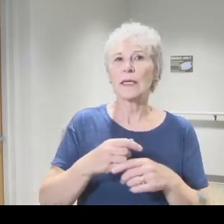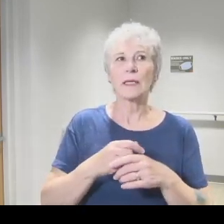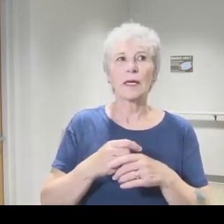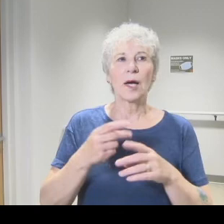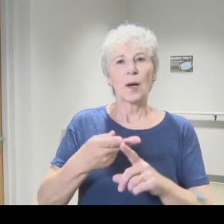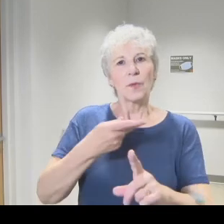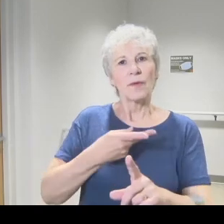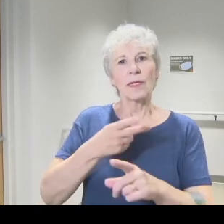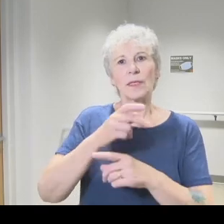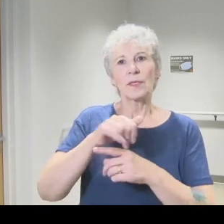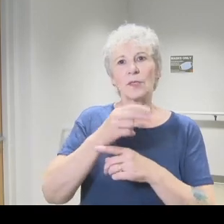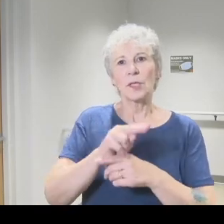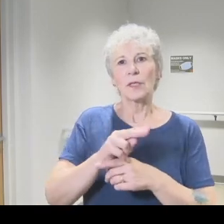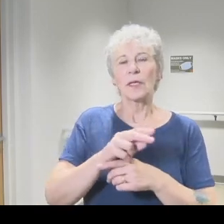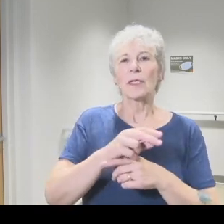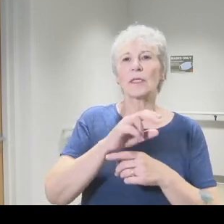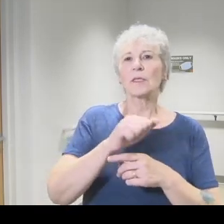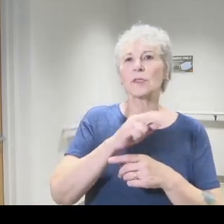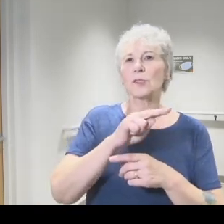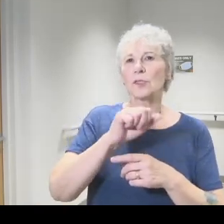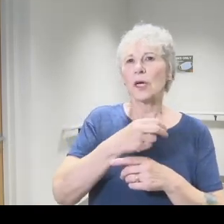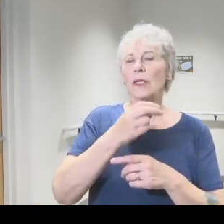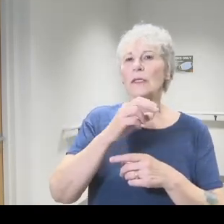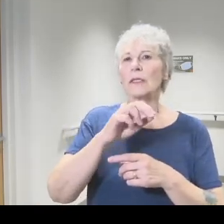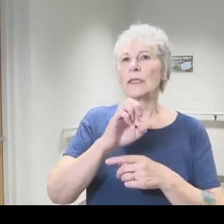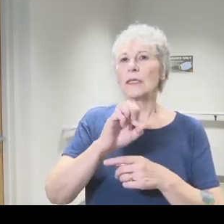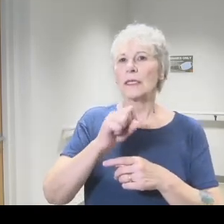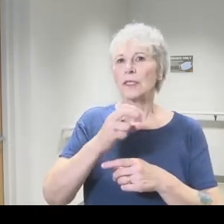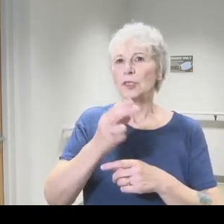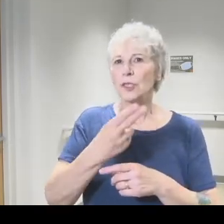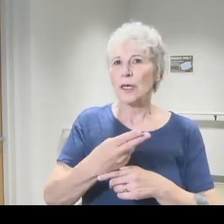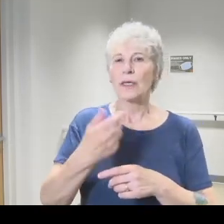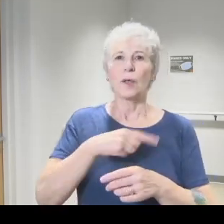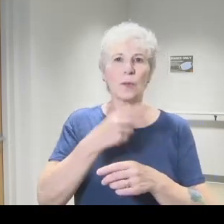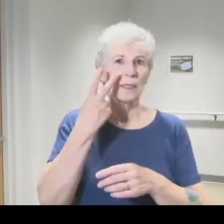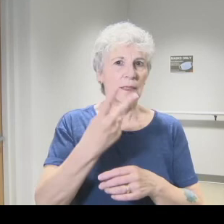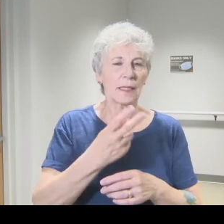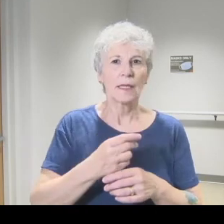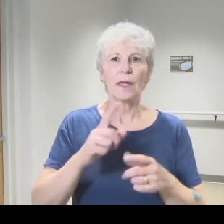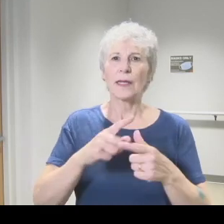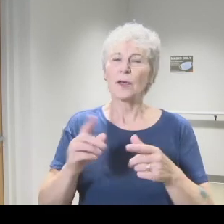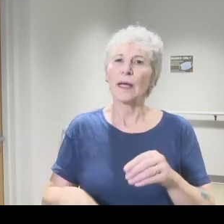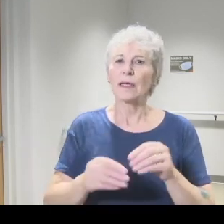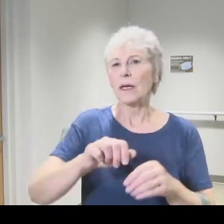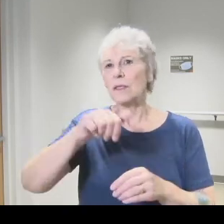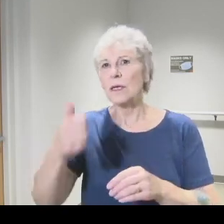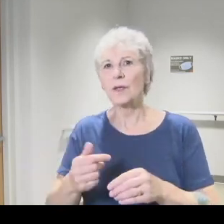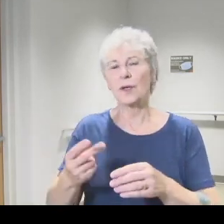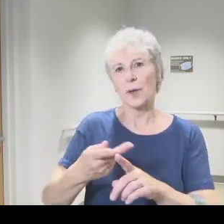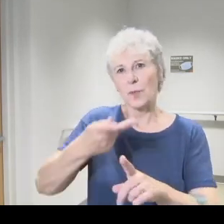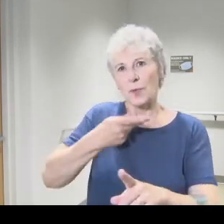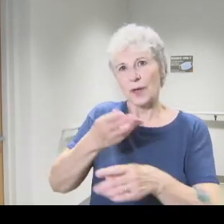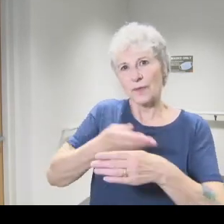on hesha, and we have jahesha. It's one word, jahesha. We see. Okay. And now we could add another prefix on there, only that prefix,